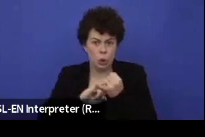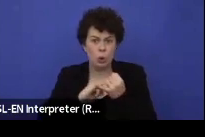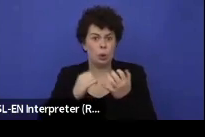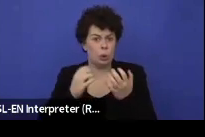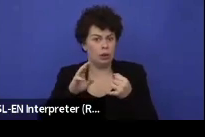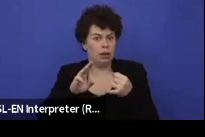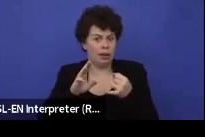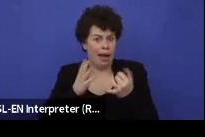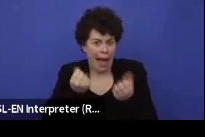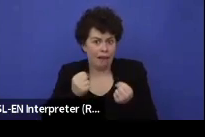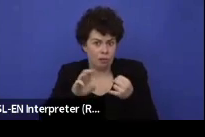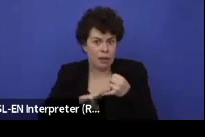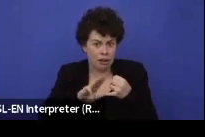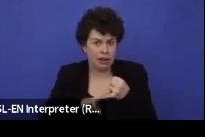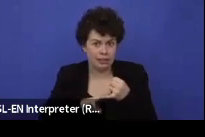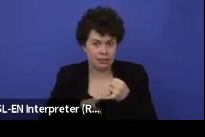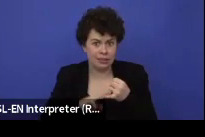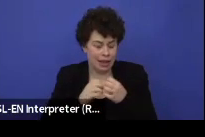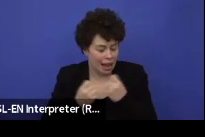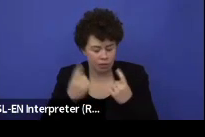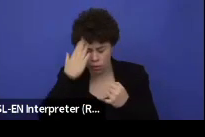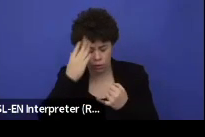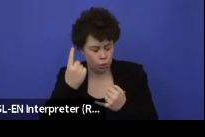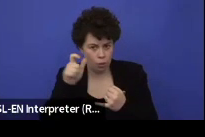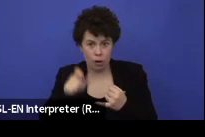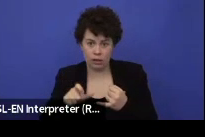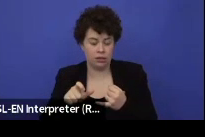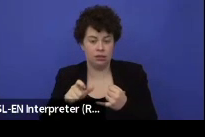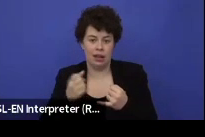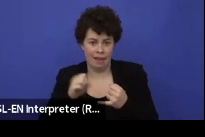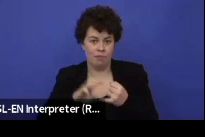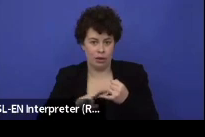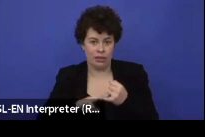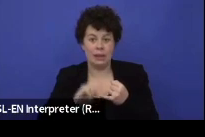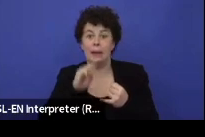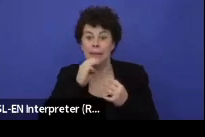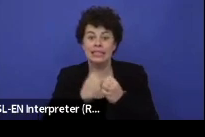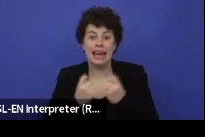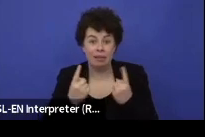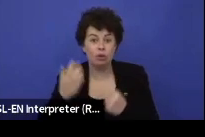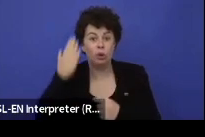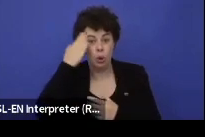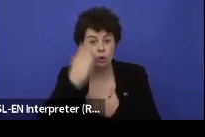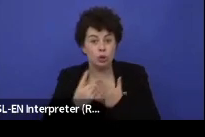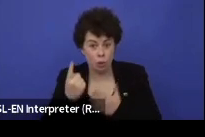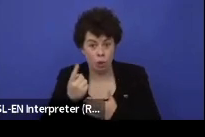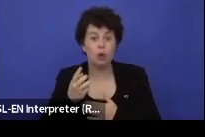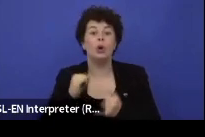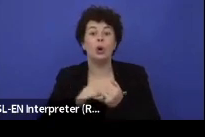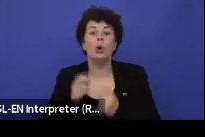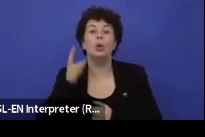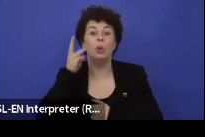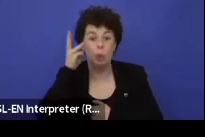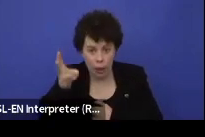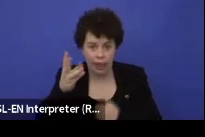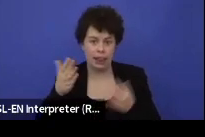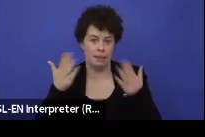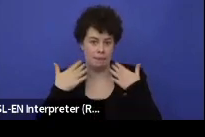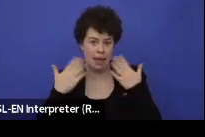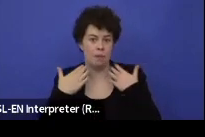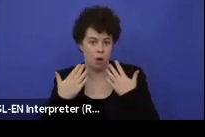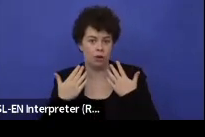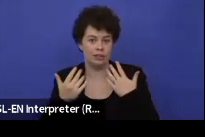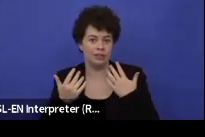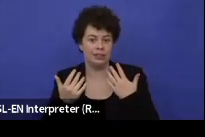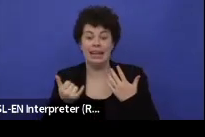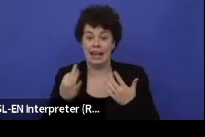And that means that everyone knows someone who will experience menopause if they're not